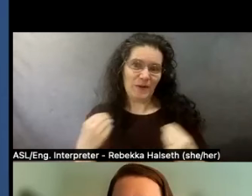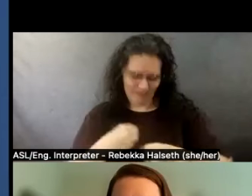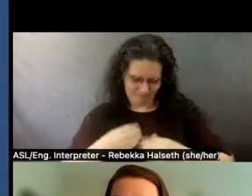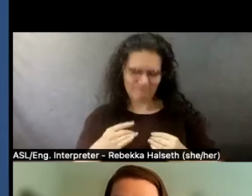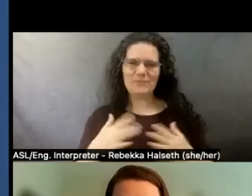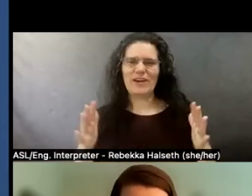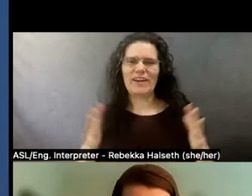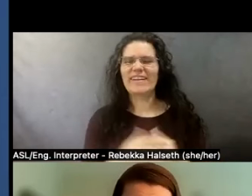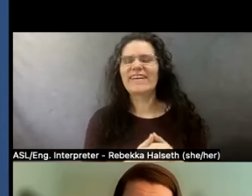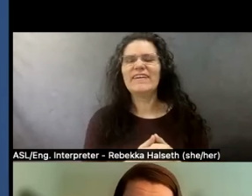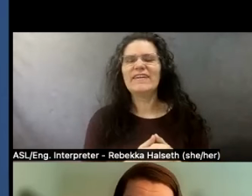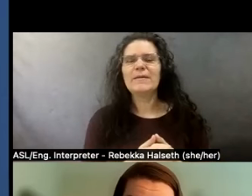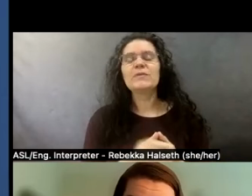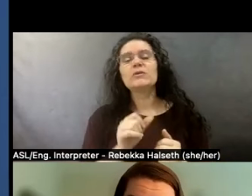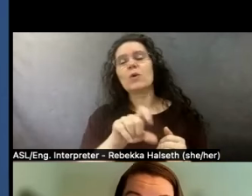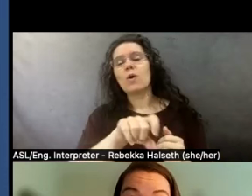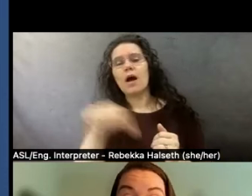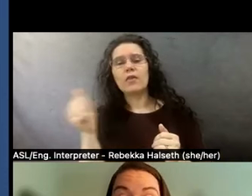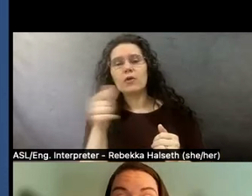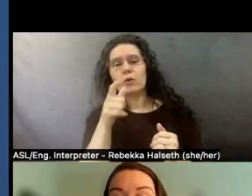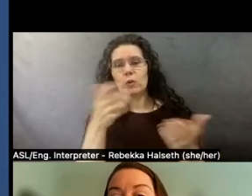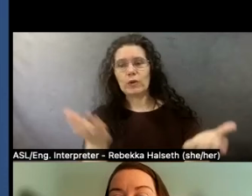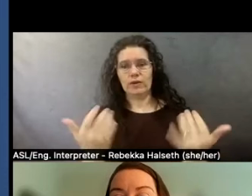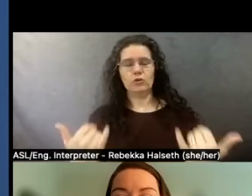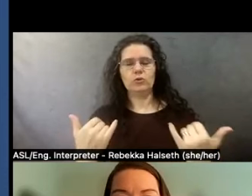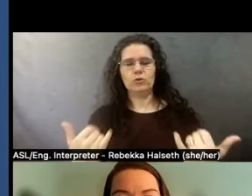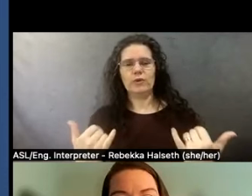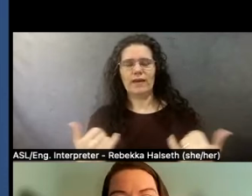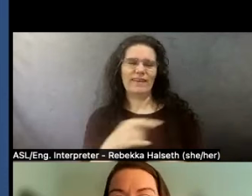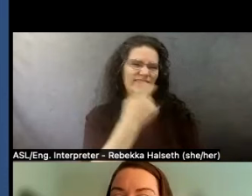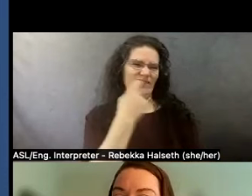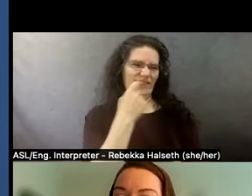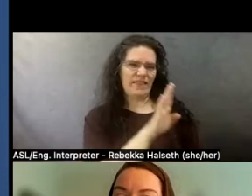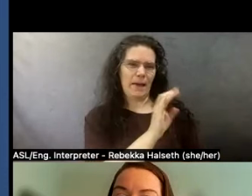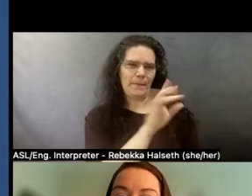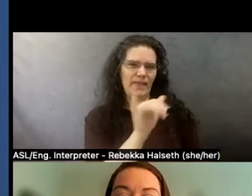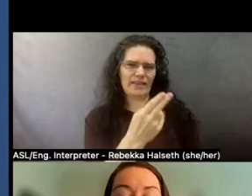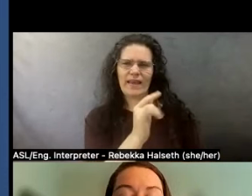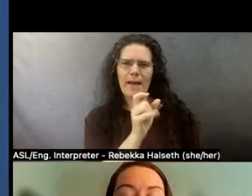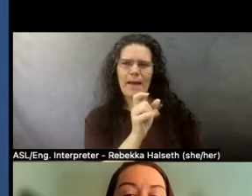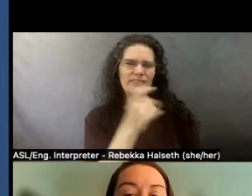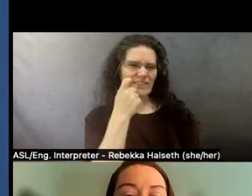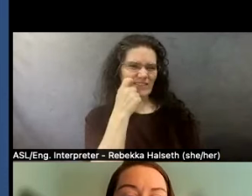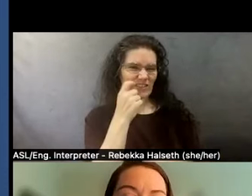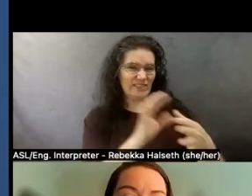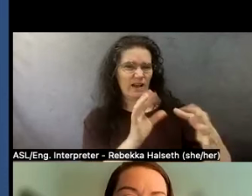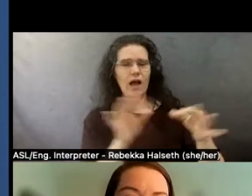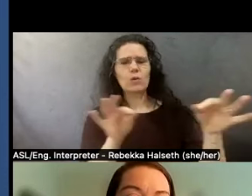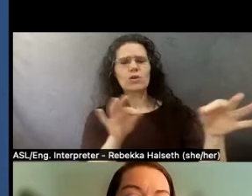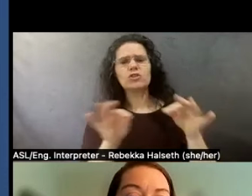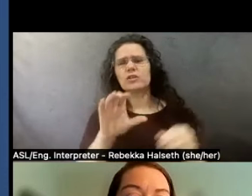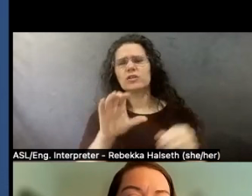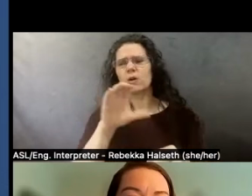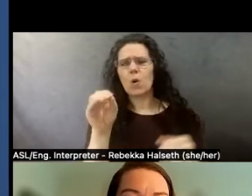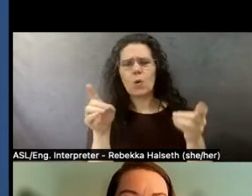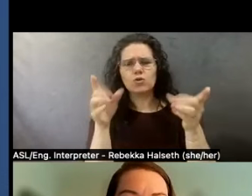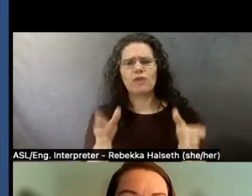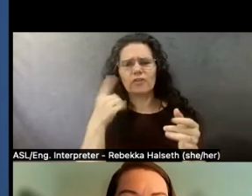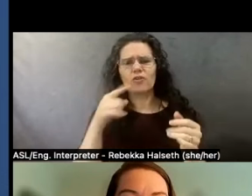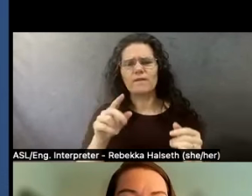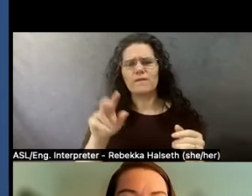to the rest of the panel today. You just heard from Bethany Hamilton, but I'll tell you a little bit more about her. Bethany's the co-director of